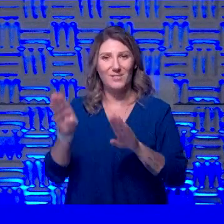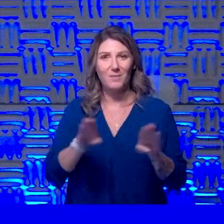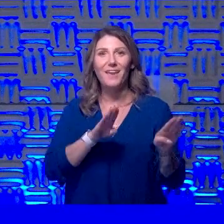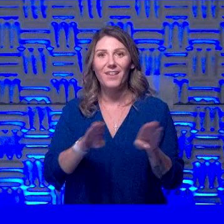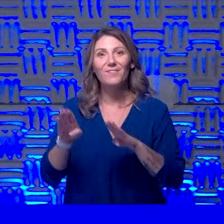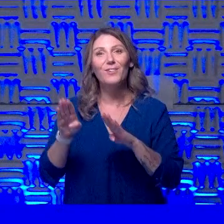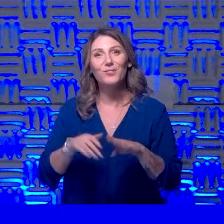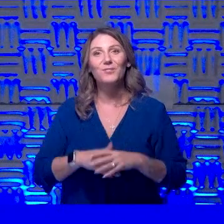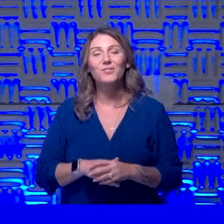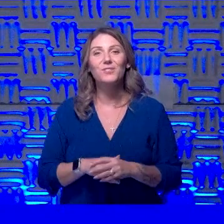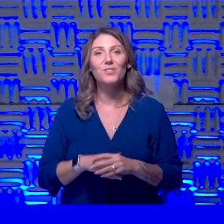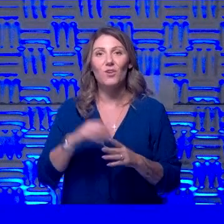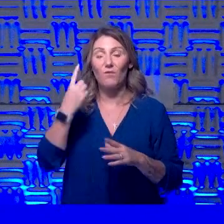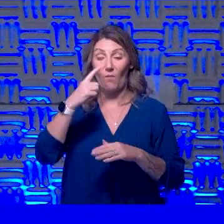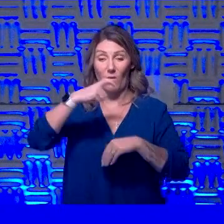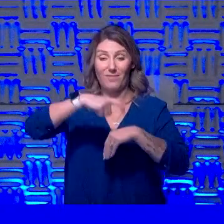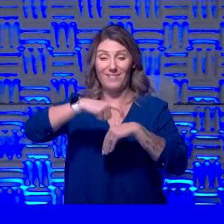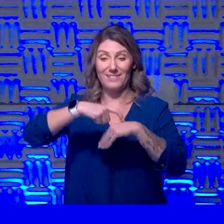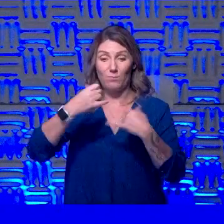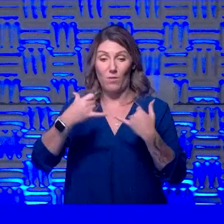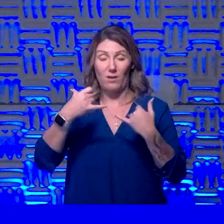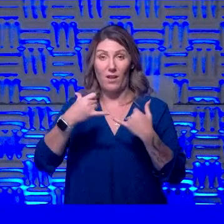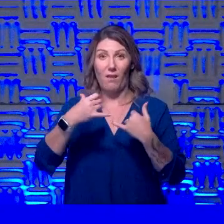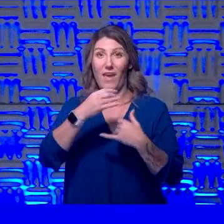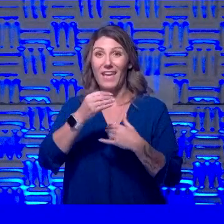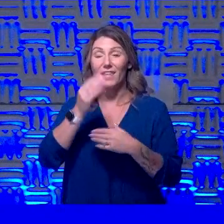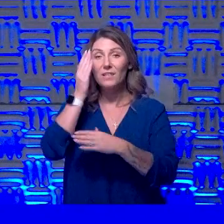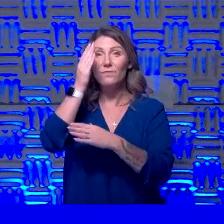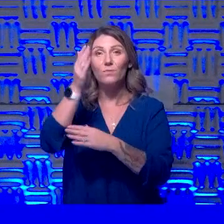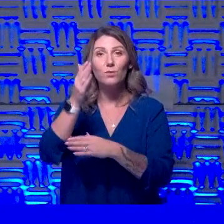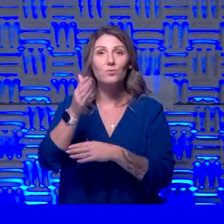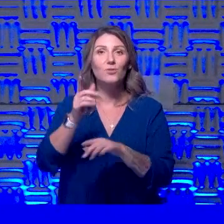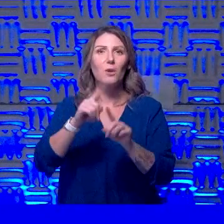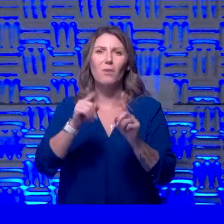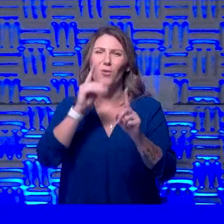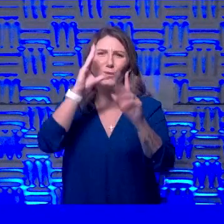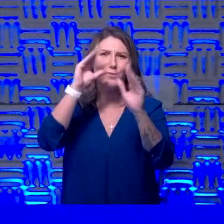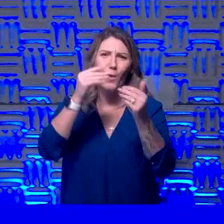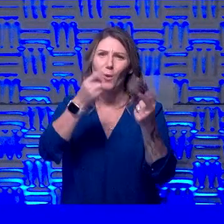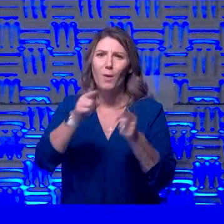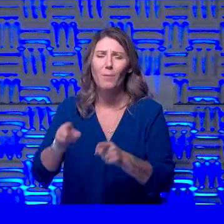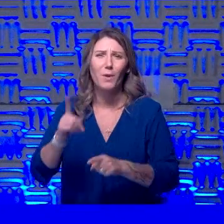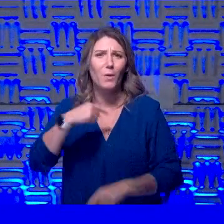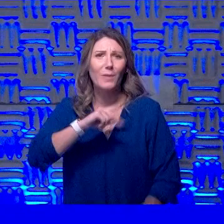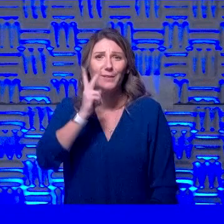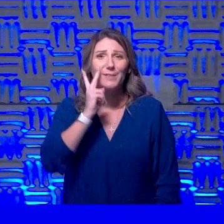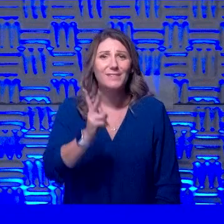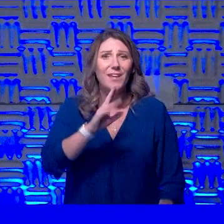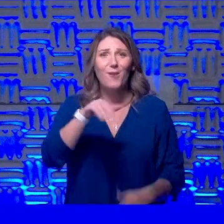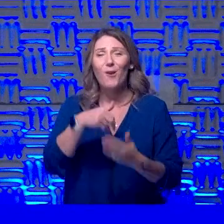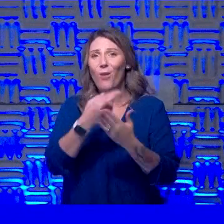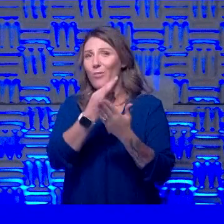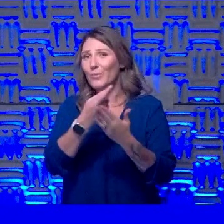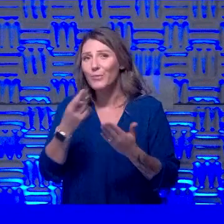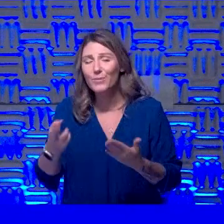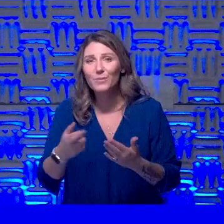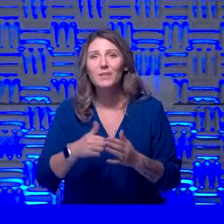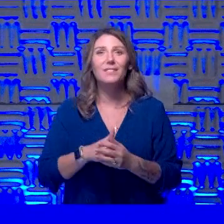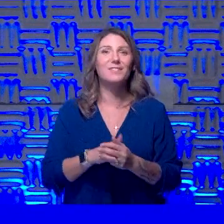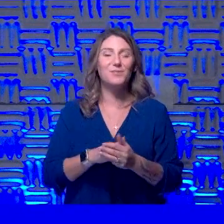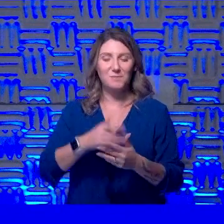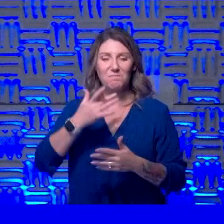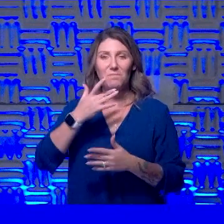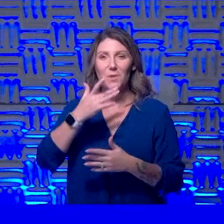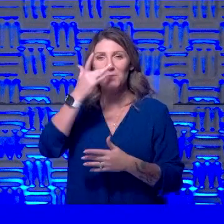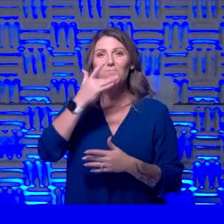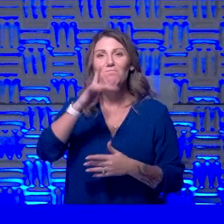behaviors for the time being, for the foreseeable future, but there is hope on the way, and we are seeing that with all of the resources and the smart